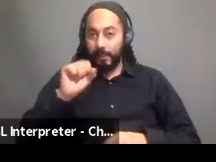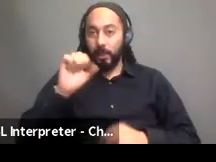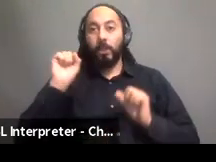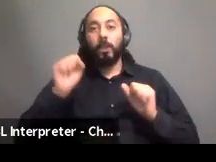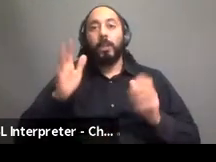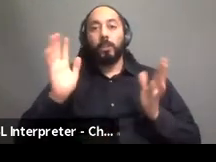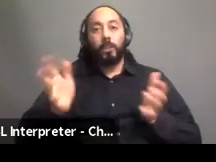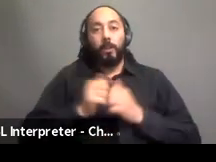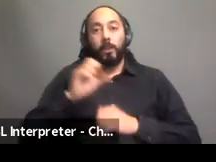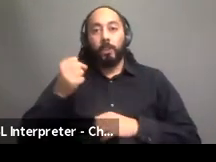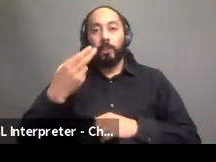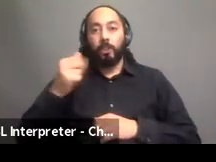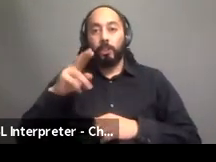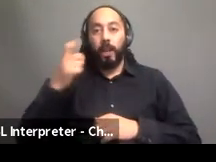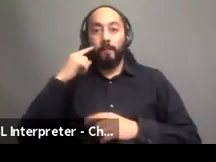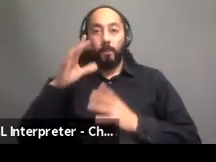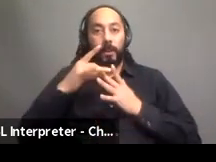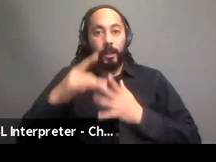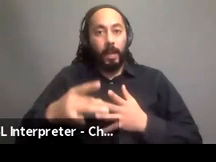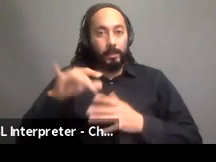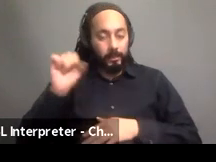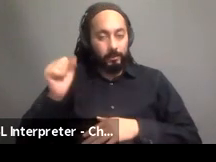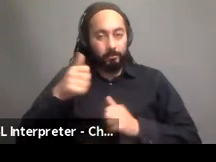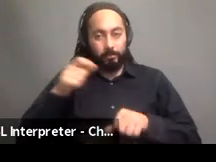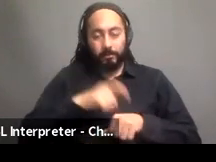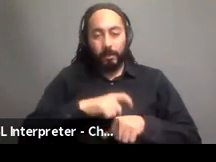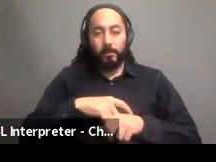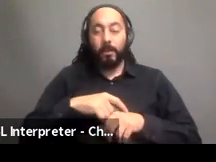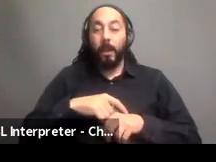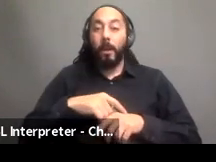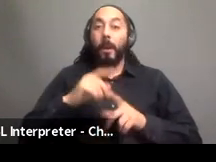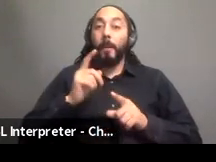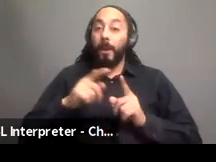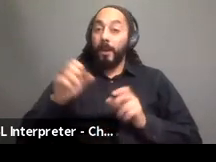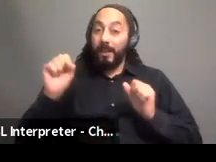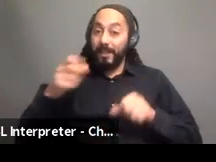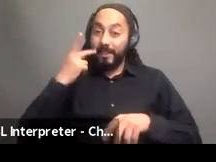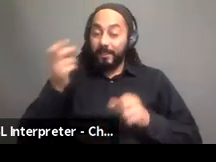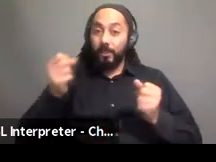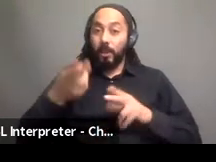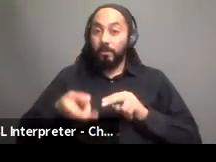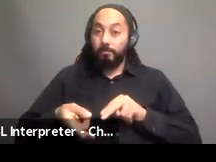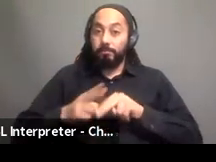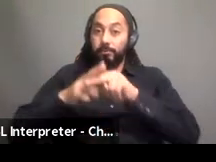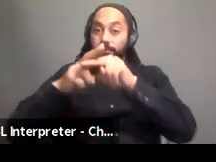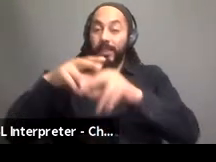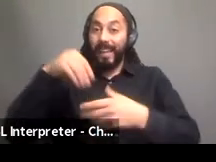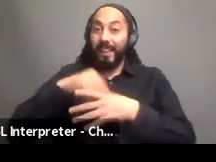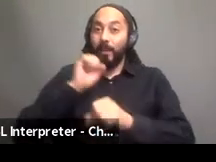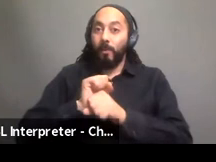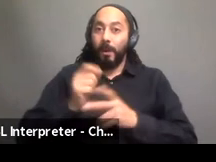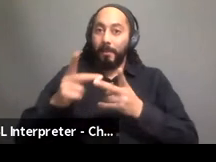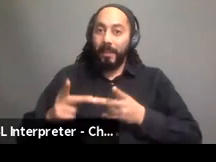the guidance. And I think, as you saw, there's a lot of escalations happening in this workplace as